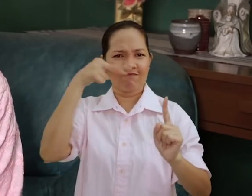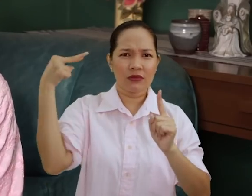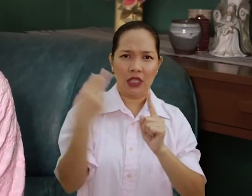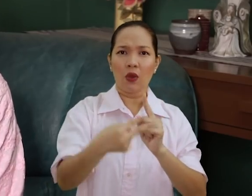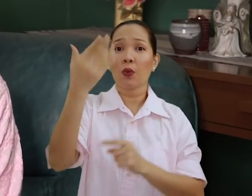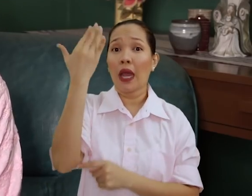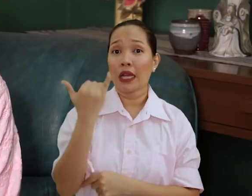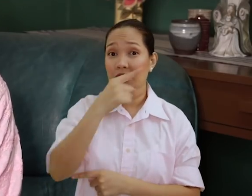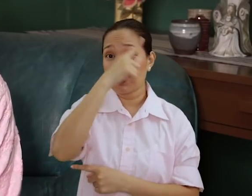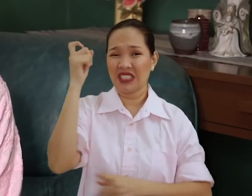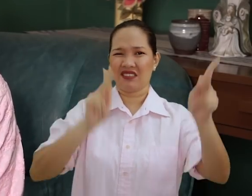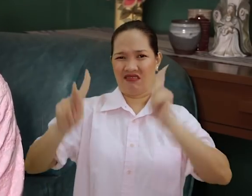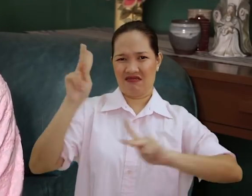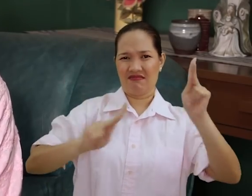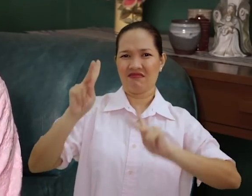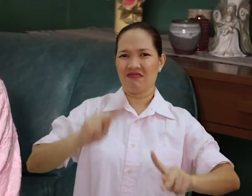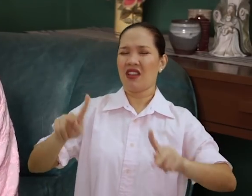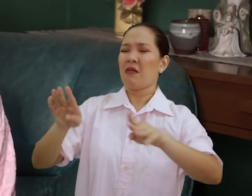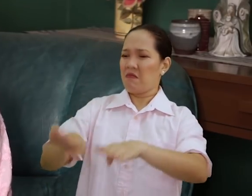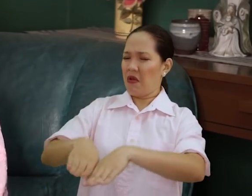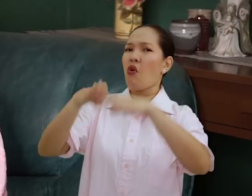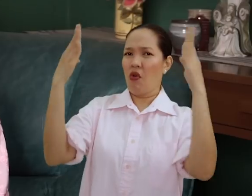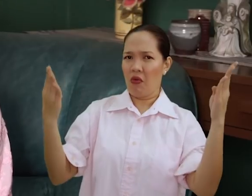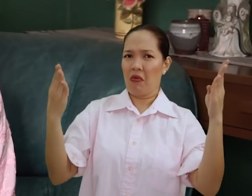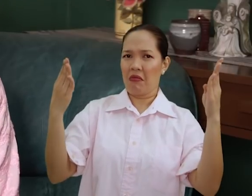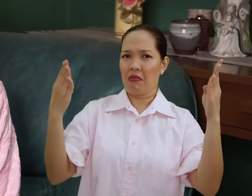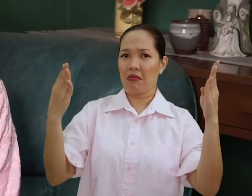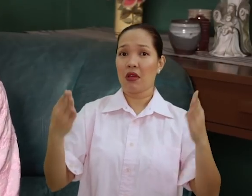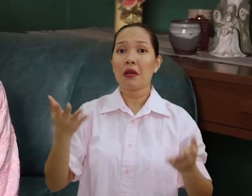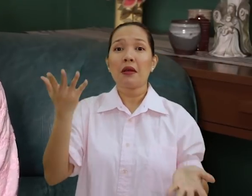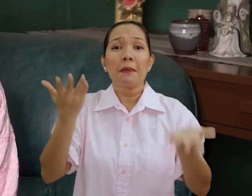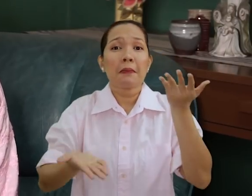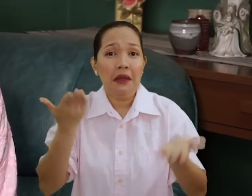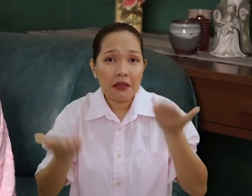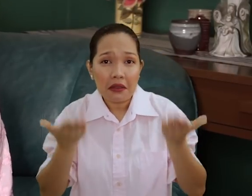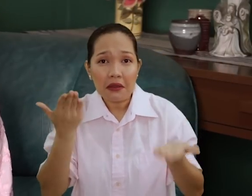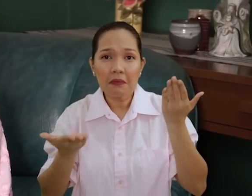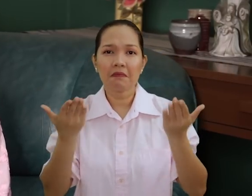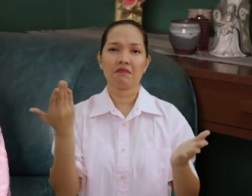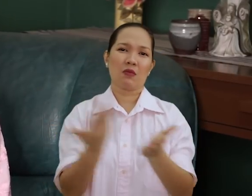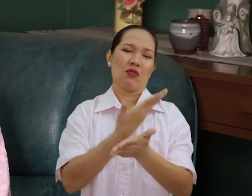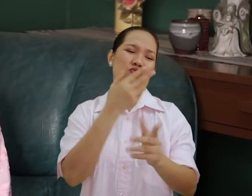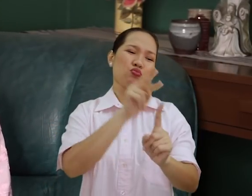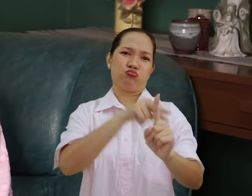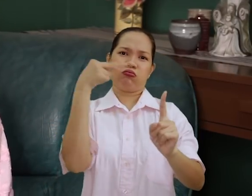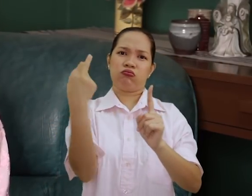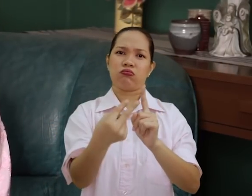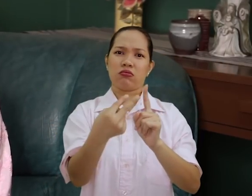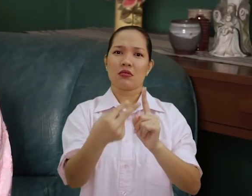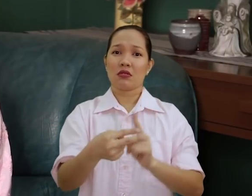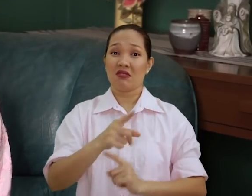Yes, this understanding of the gospel might raise our eyebrows or raise questions because the Greek text doesn't state